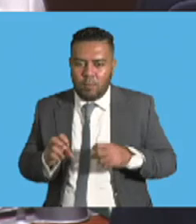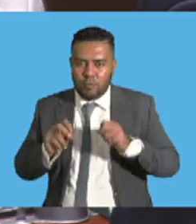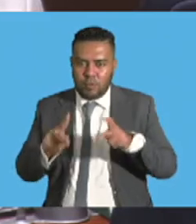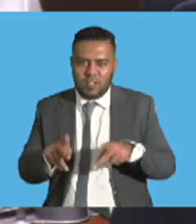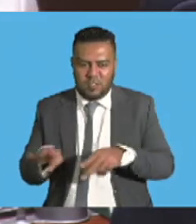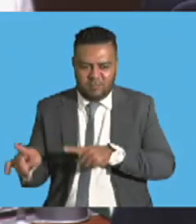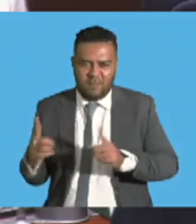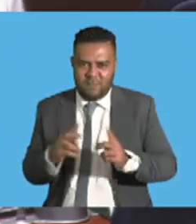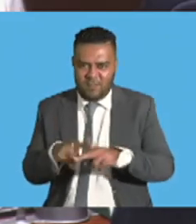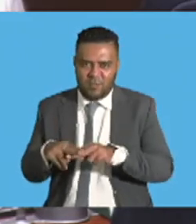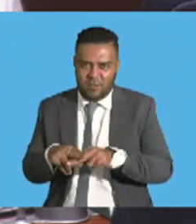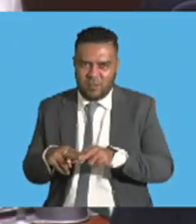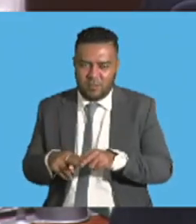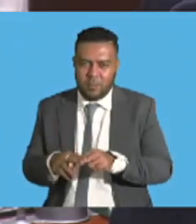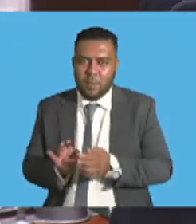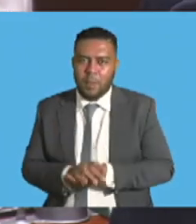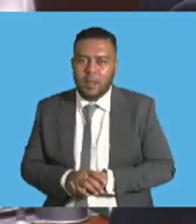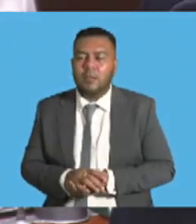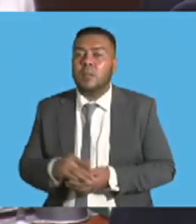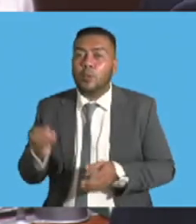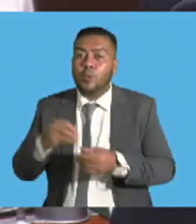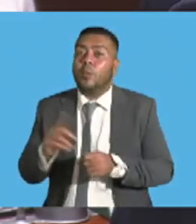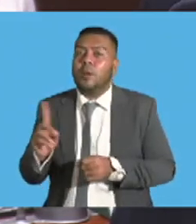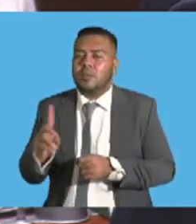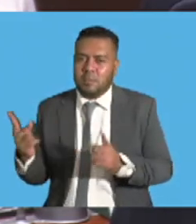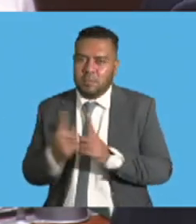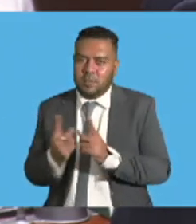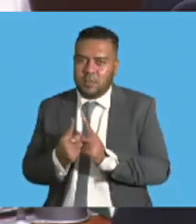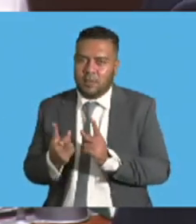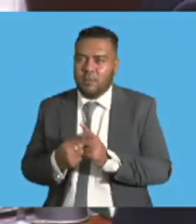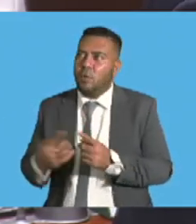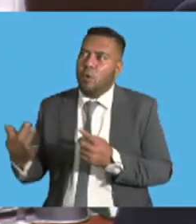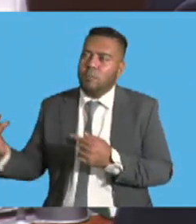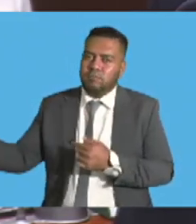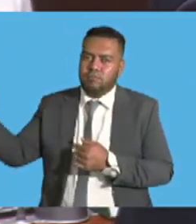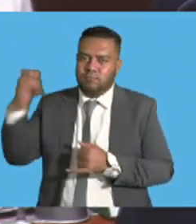including meetings for foreign members. A similar program,